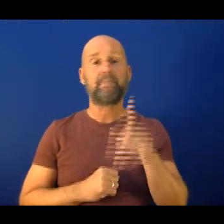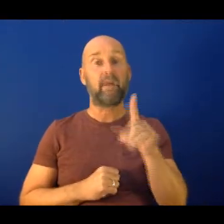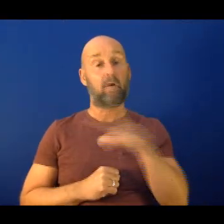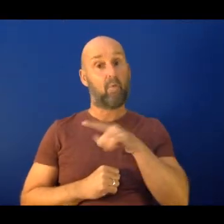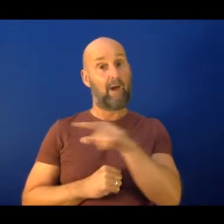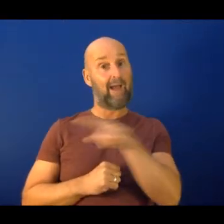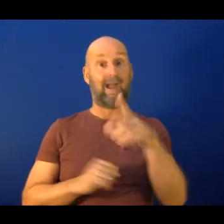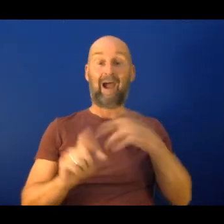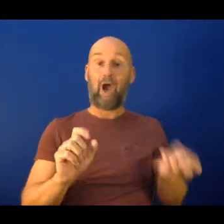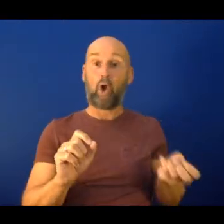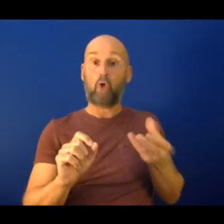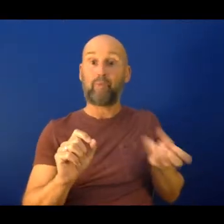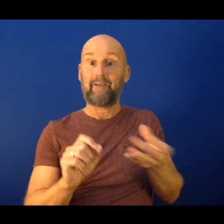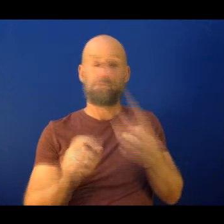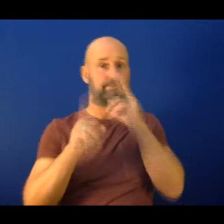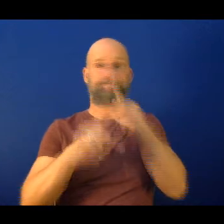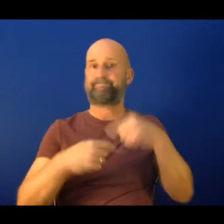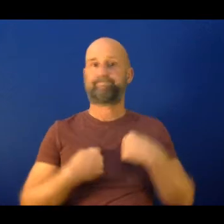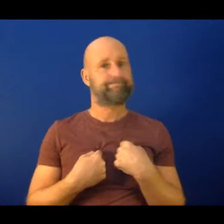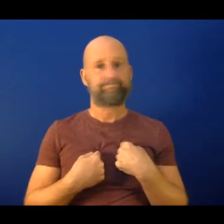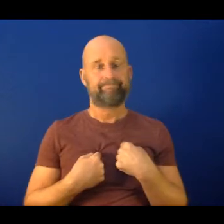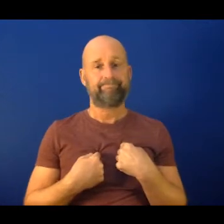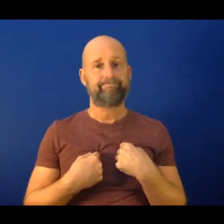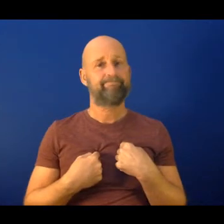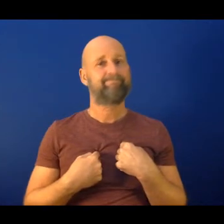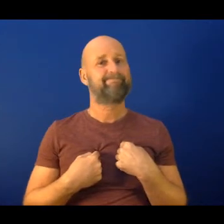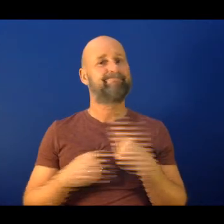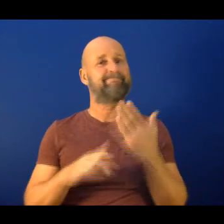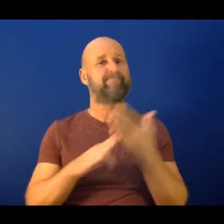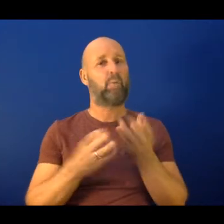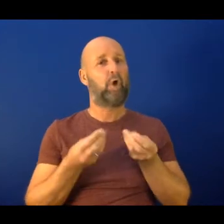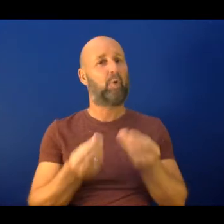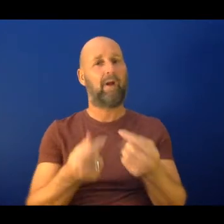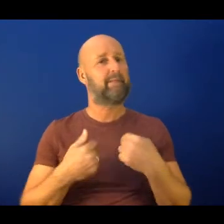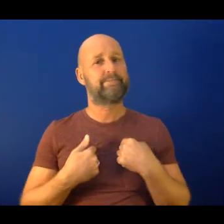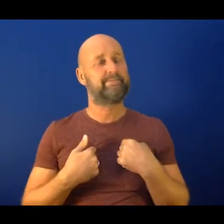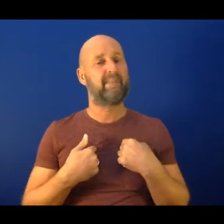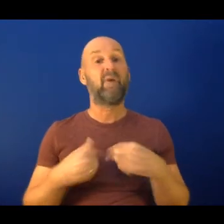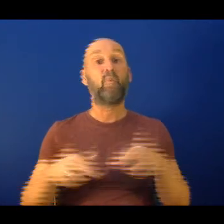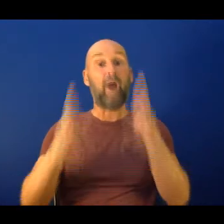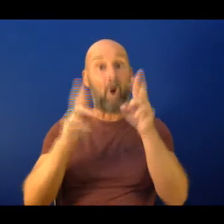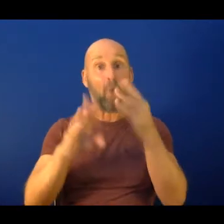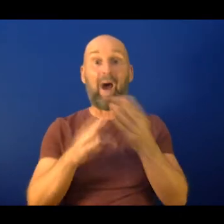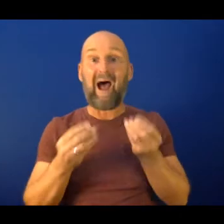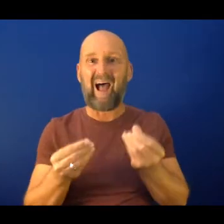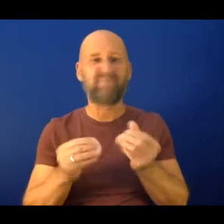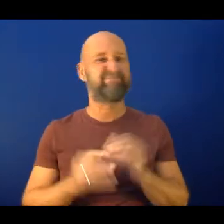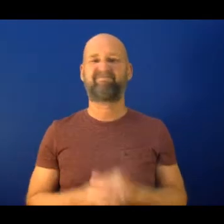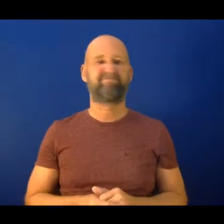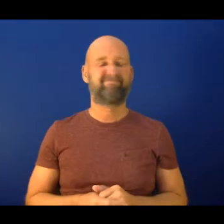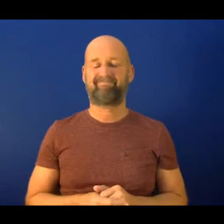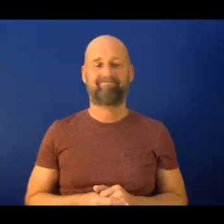unable to contribute. So I don't think it worked as well as we hoped it would